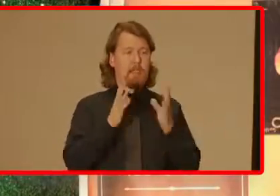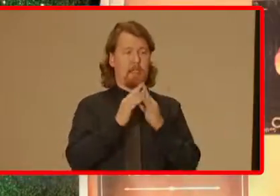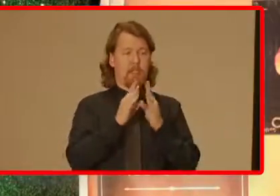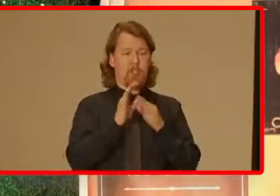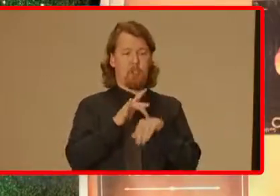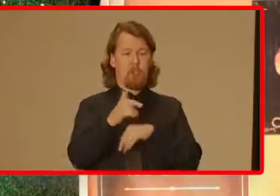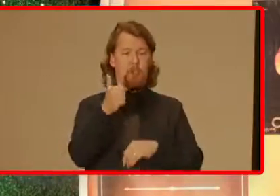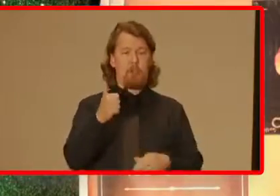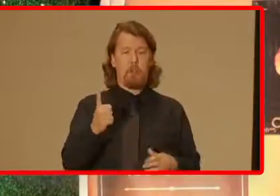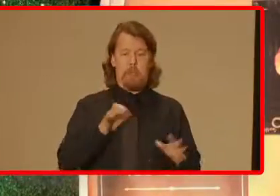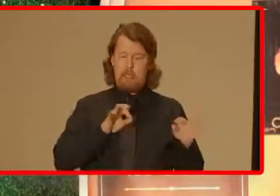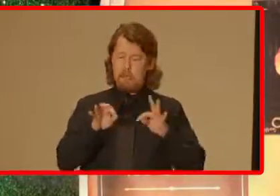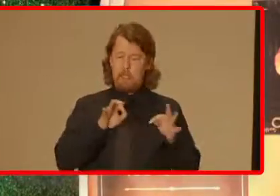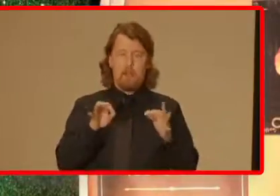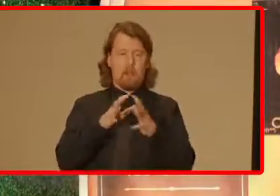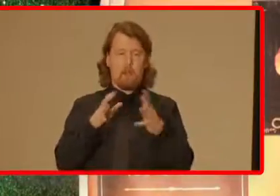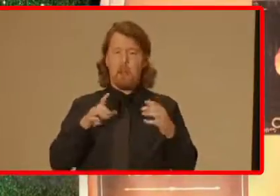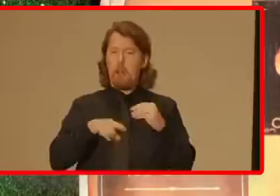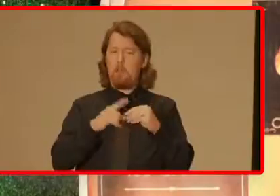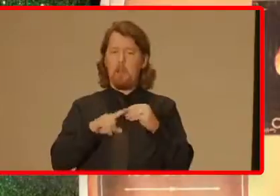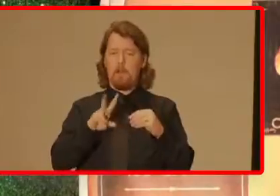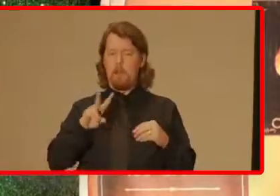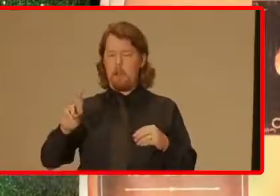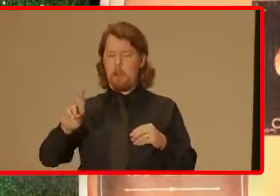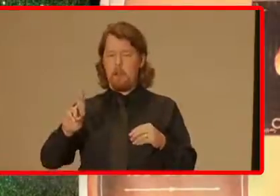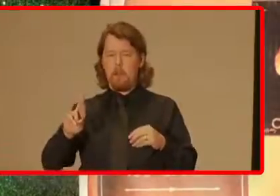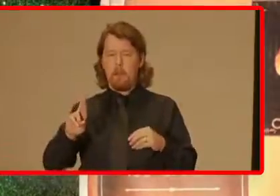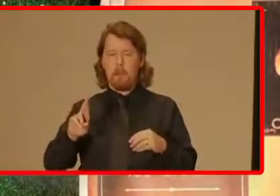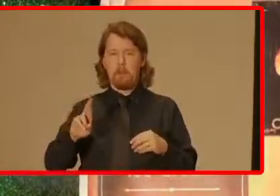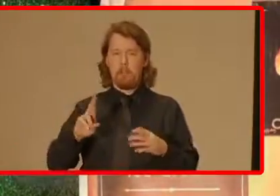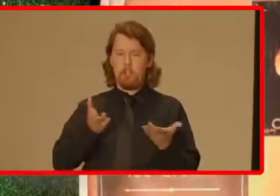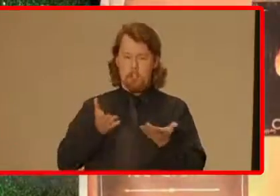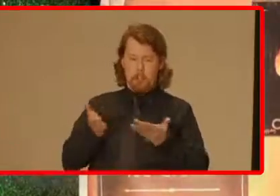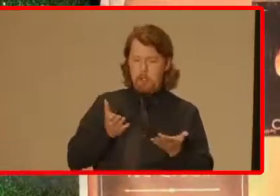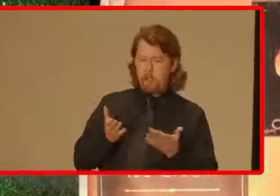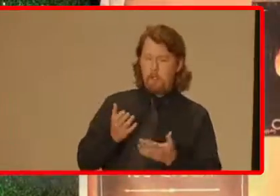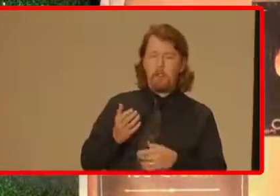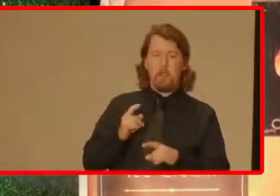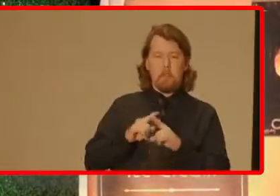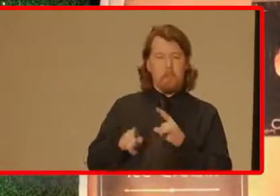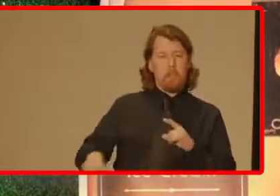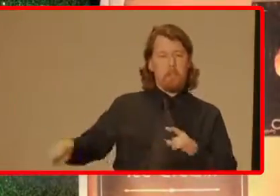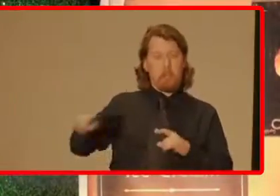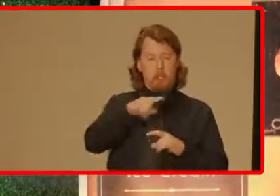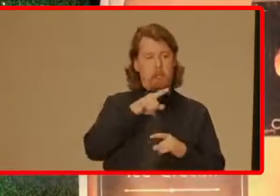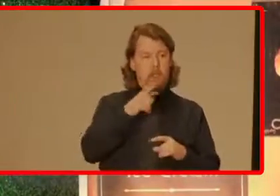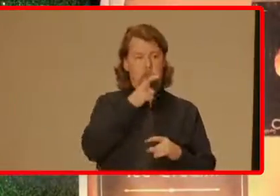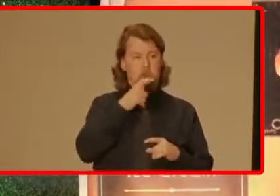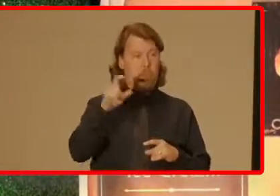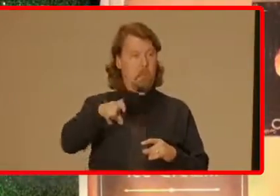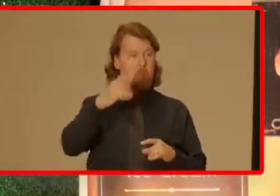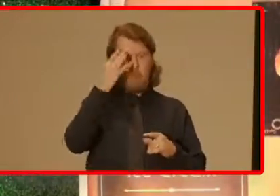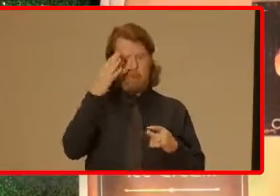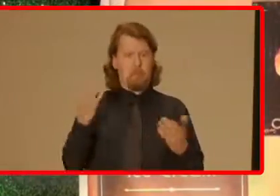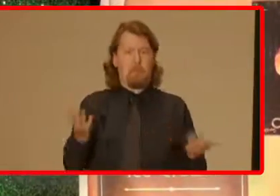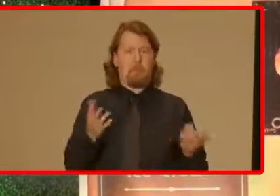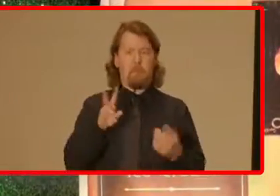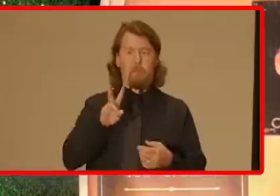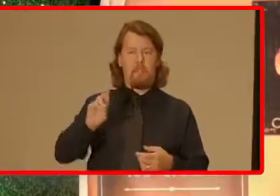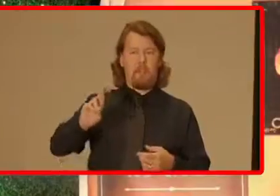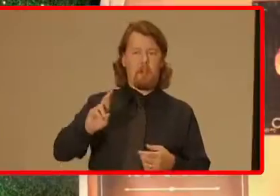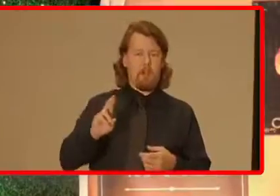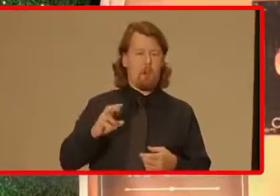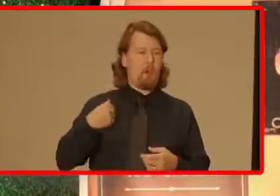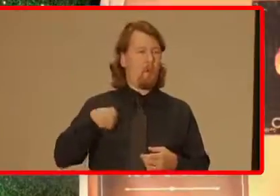that explained a lot about vocational rehabilitation services, but for those who need to know a little bit, we are